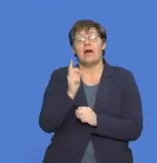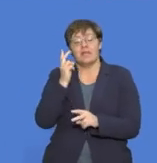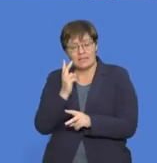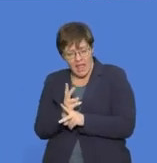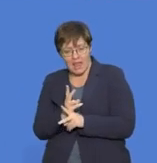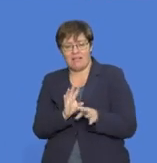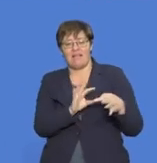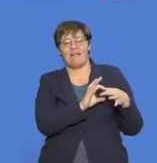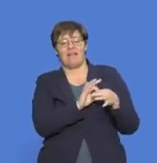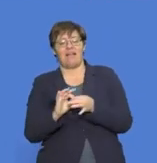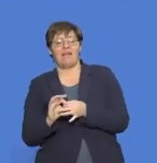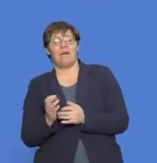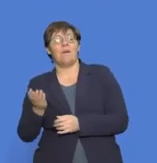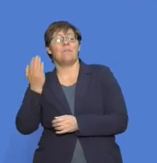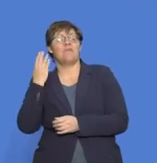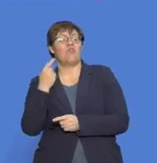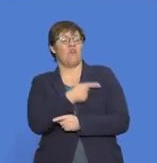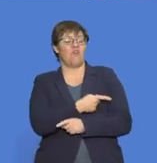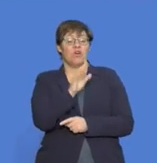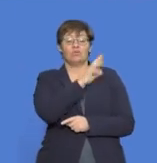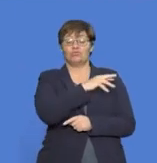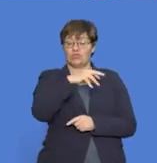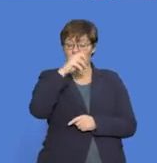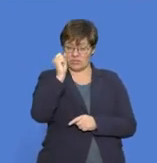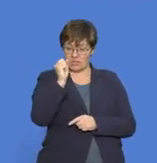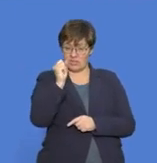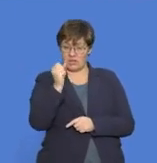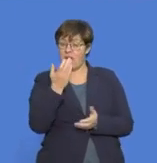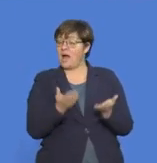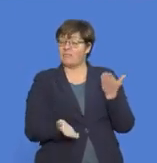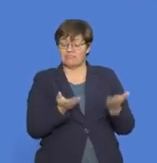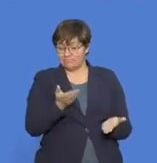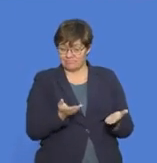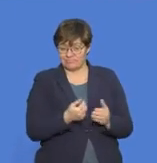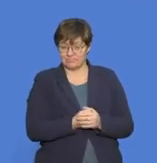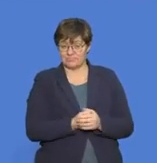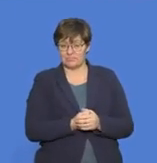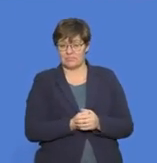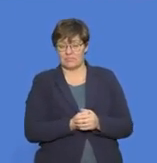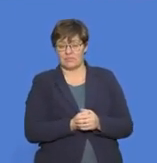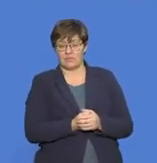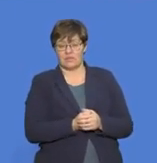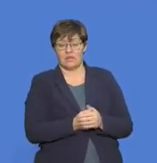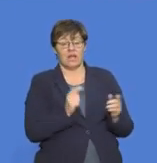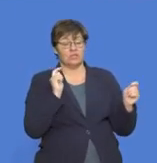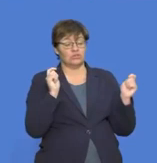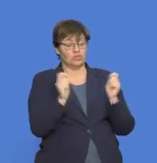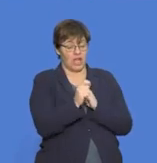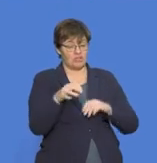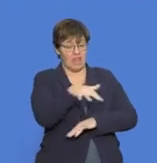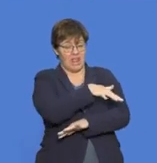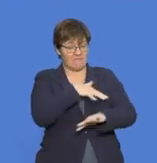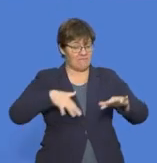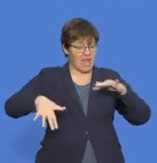then try and link it to, for transpiration, it's either going to be a change in